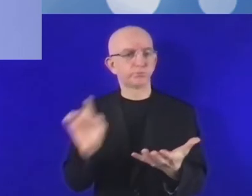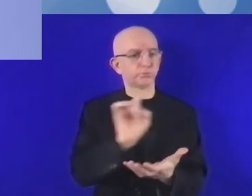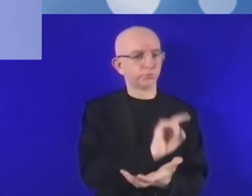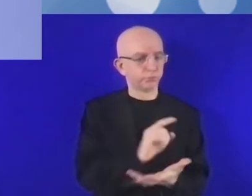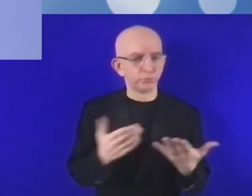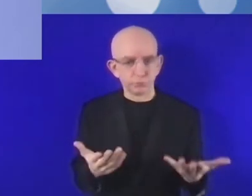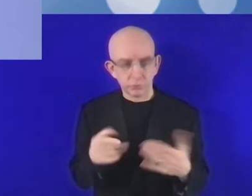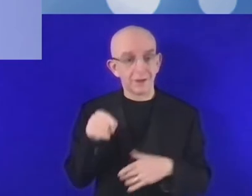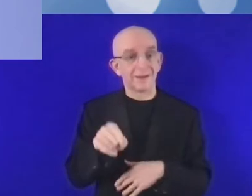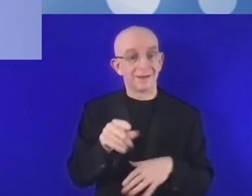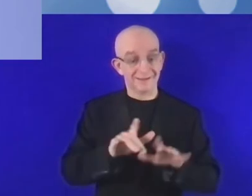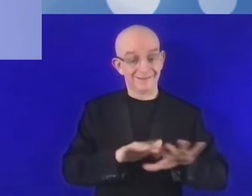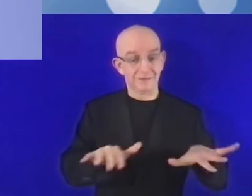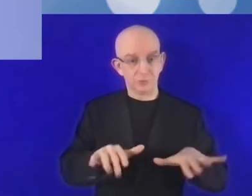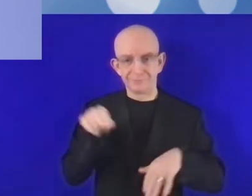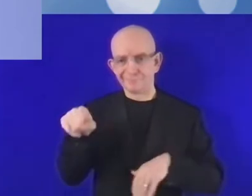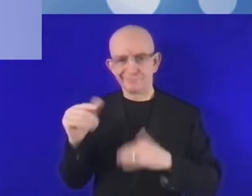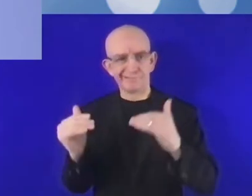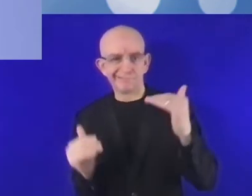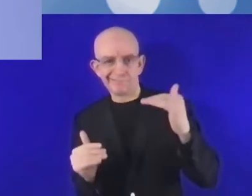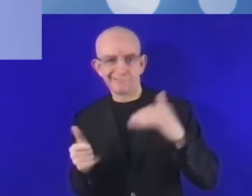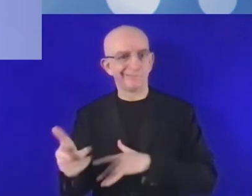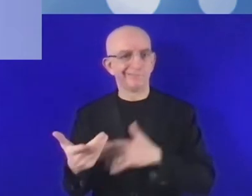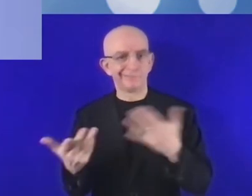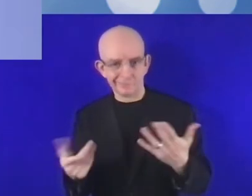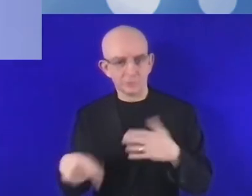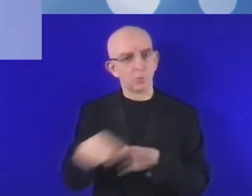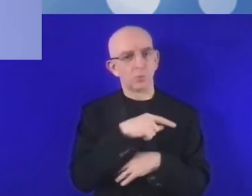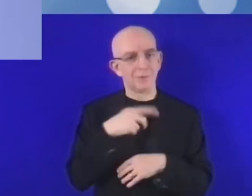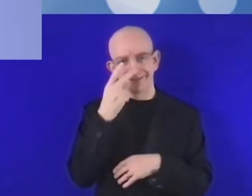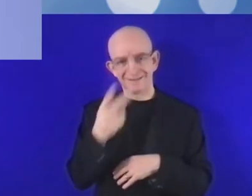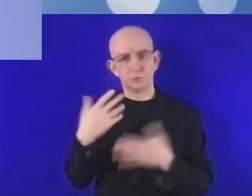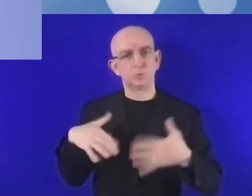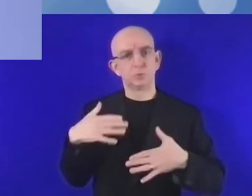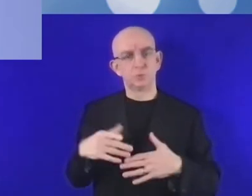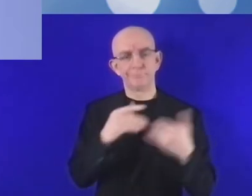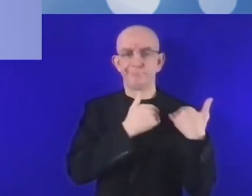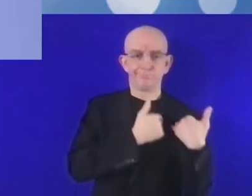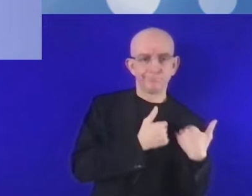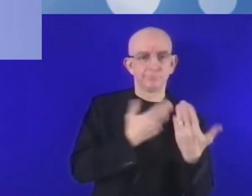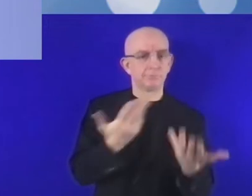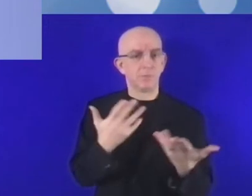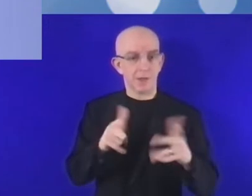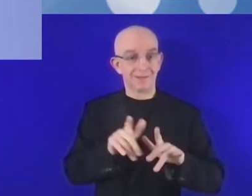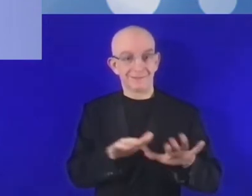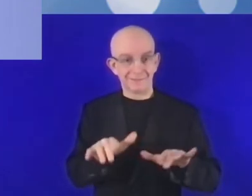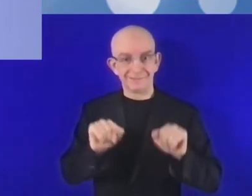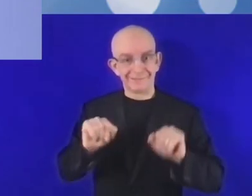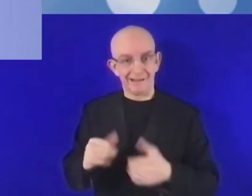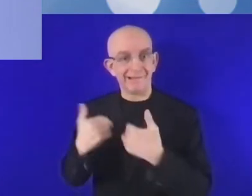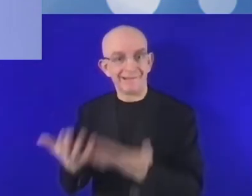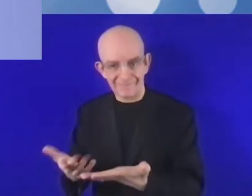pivotal role of digitalization is enabler of innovation and sustainable growth implies large